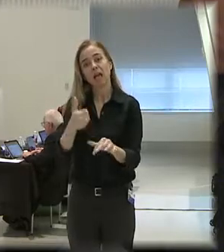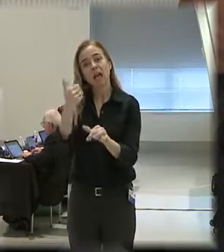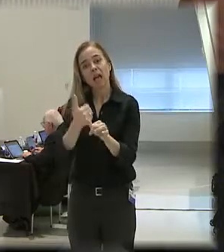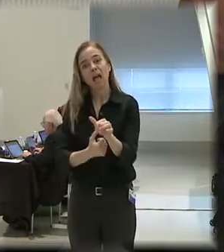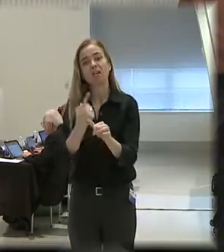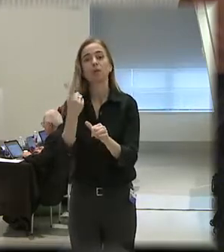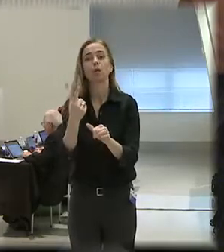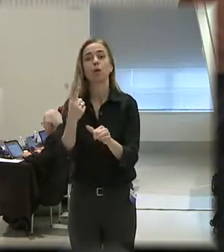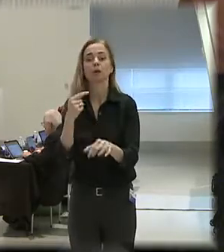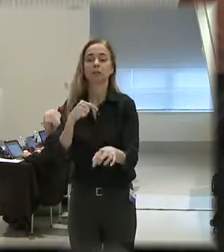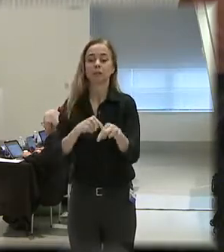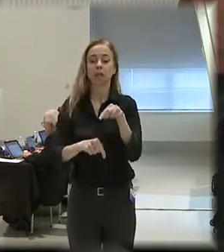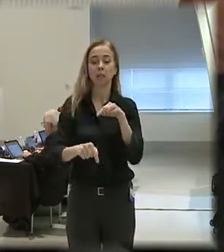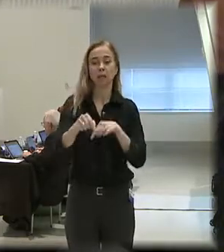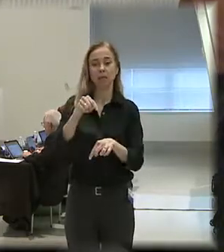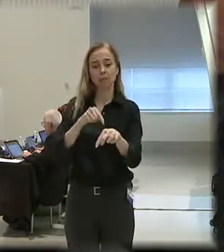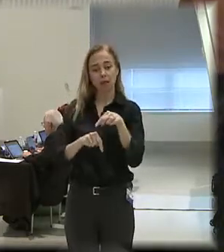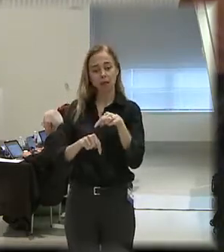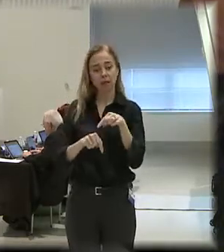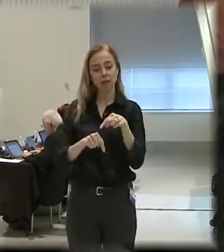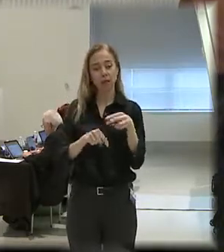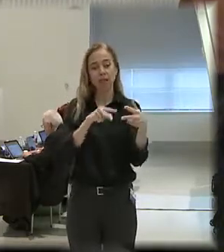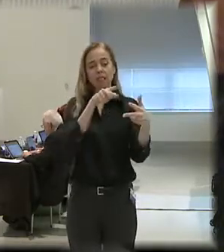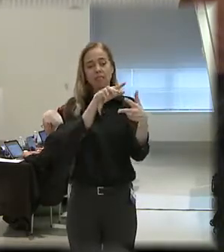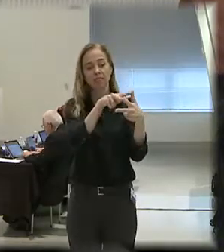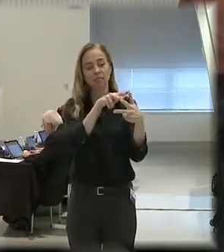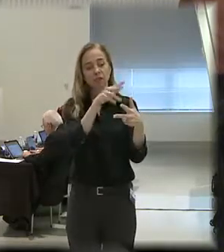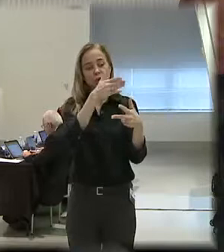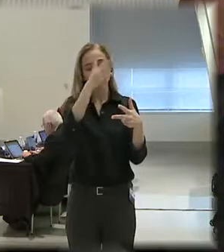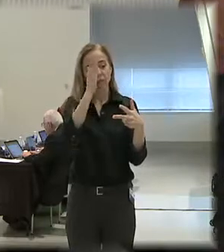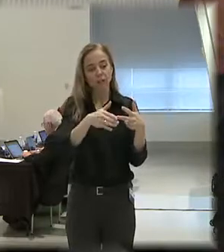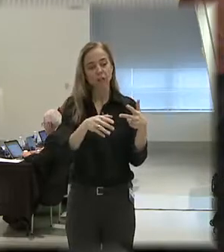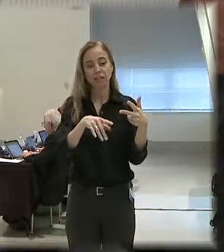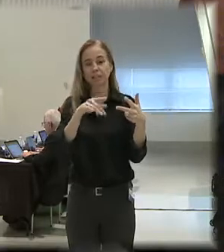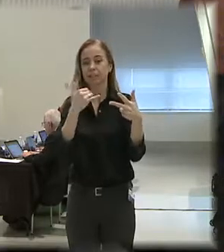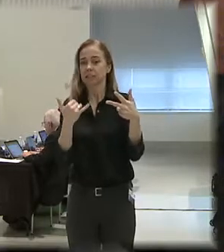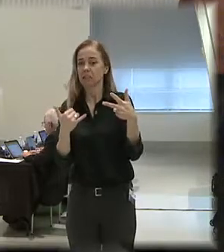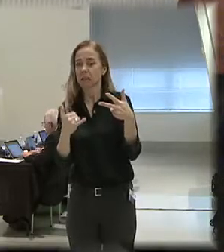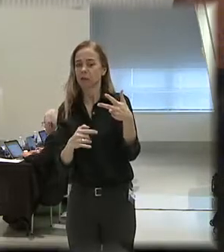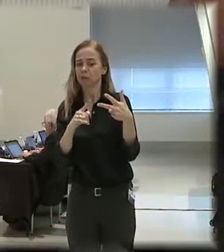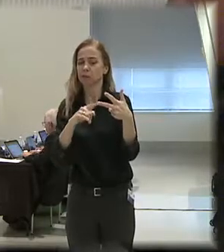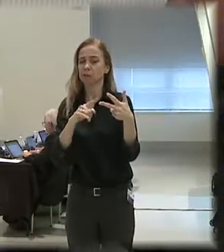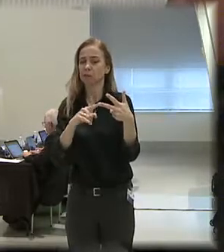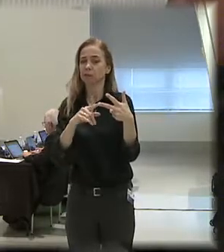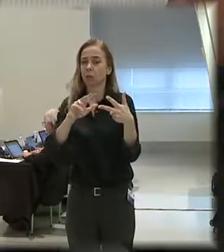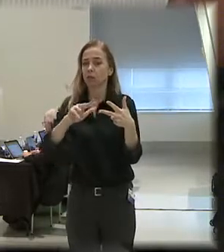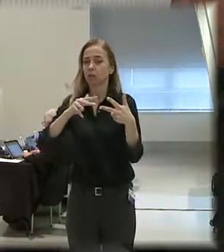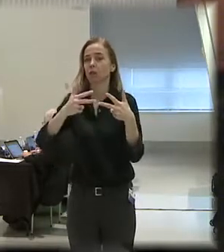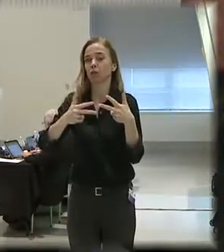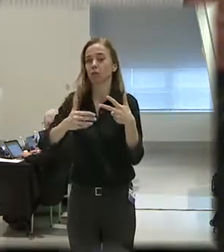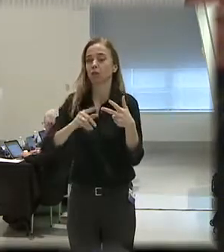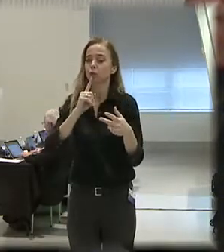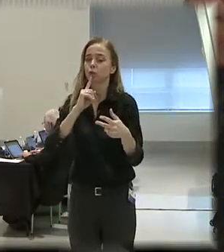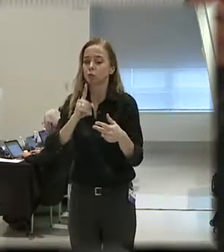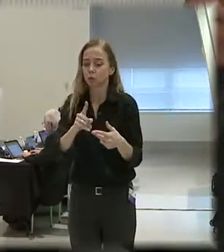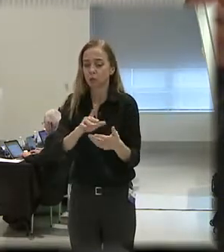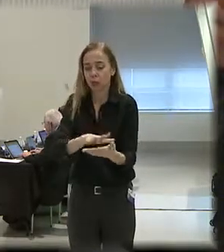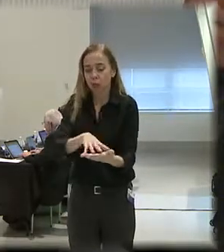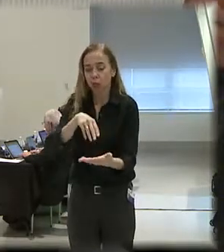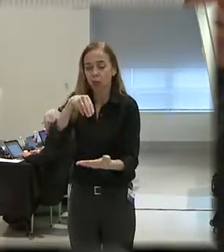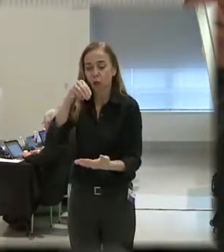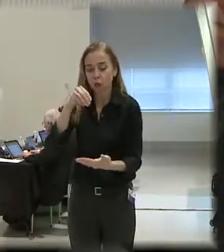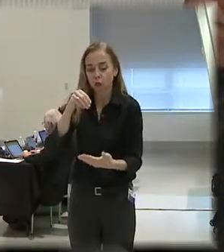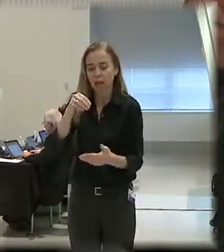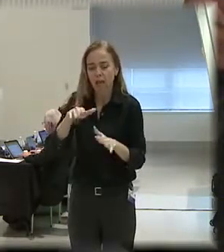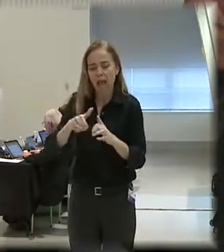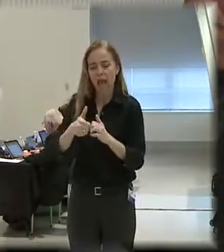everybody stepping back and saying, we finished these two processes, and now we need to enter into this process to truly learn from it and see how we